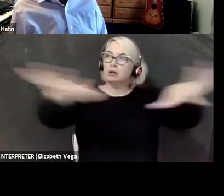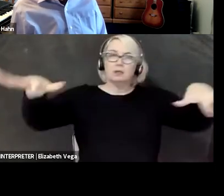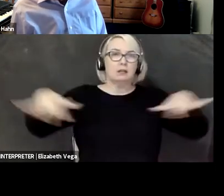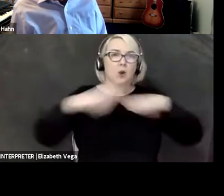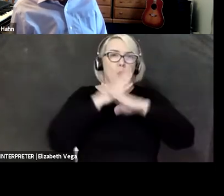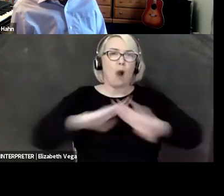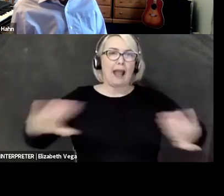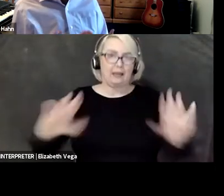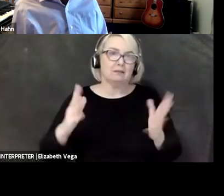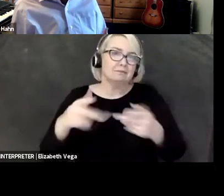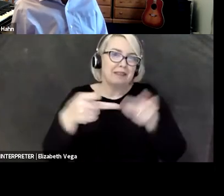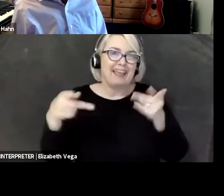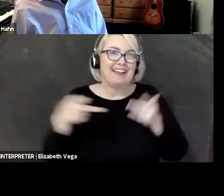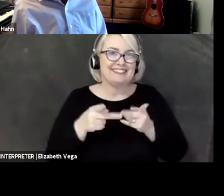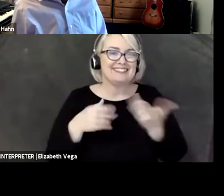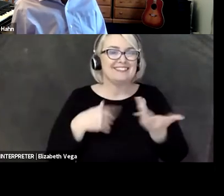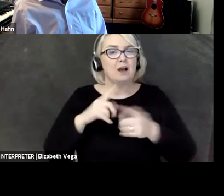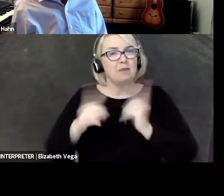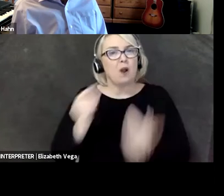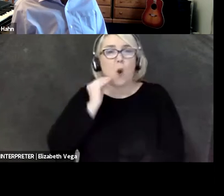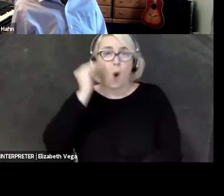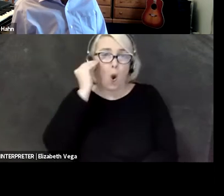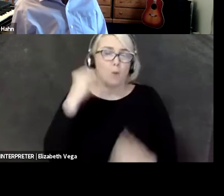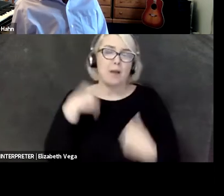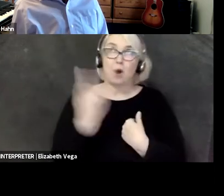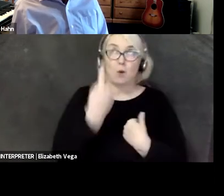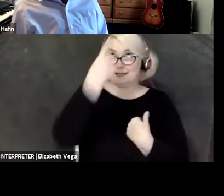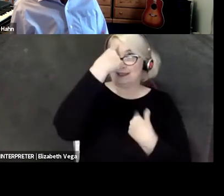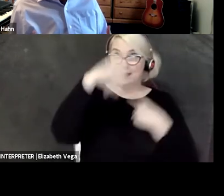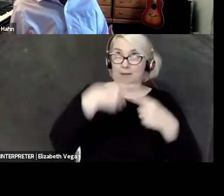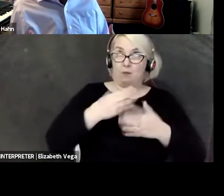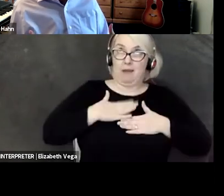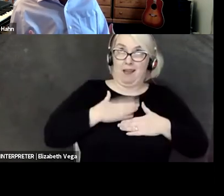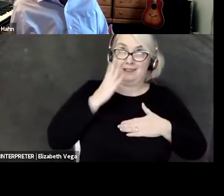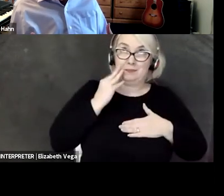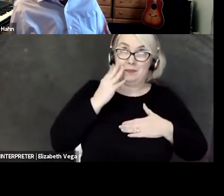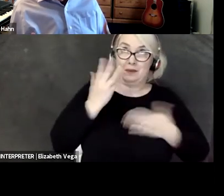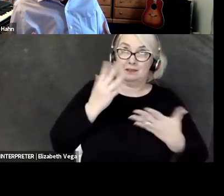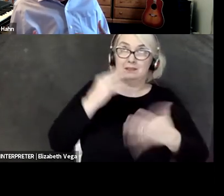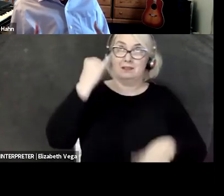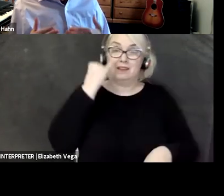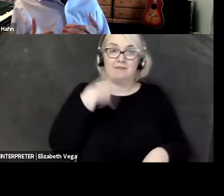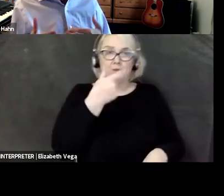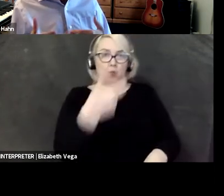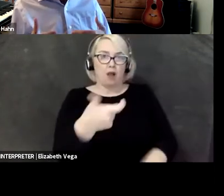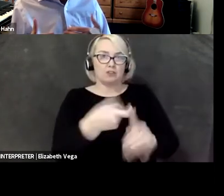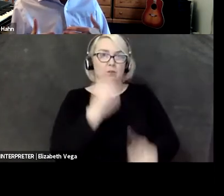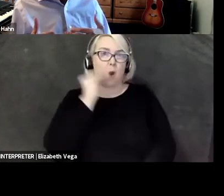When you're at home, and because I'm always thinking about this from that perspective, you really have